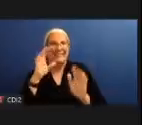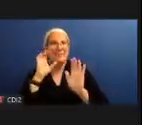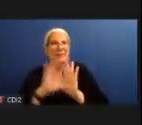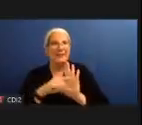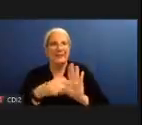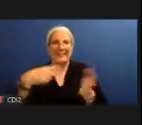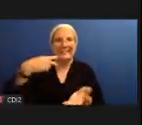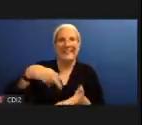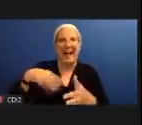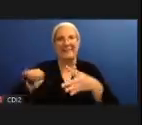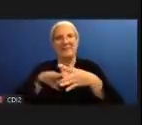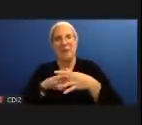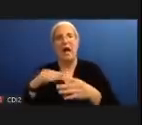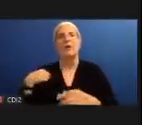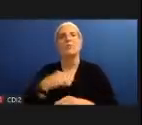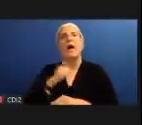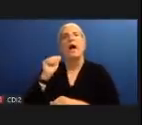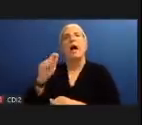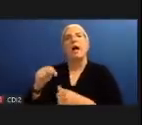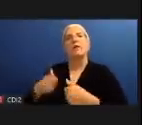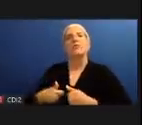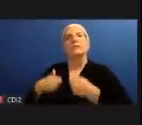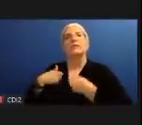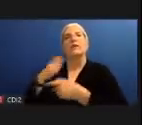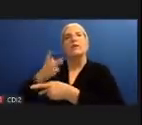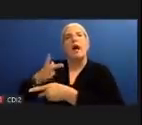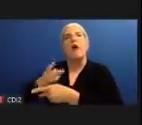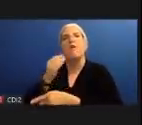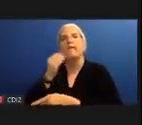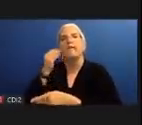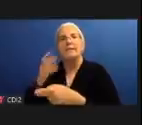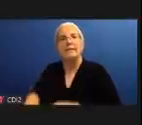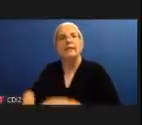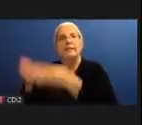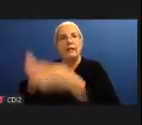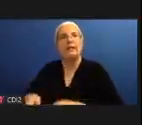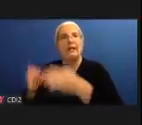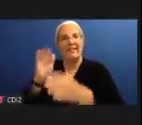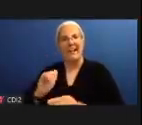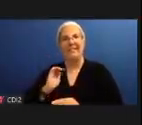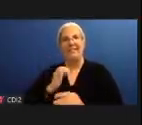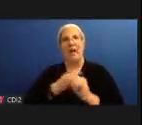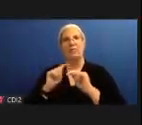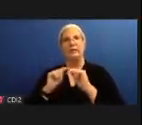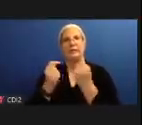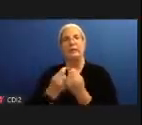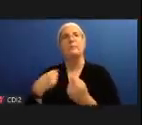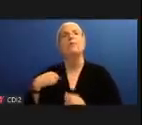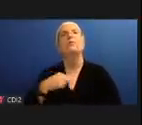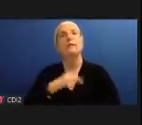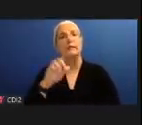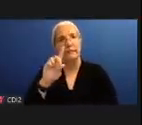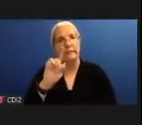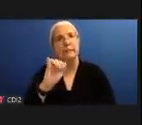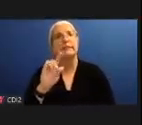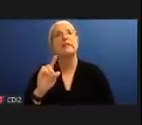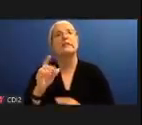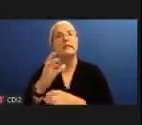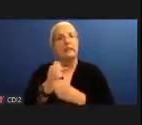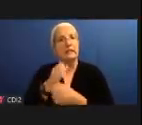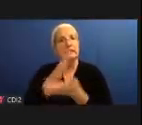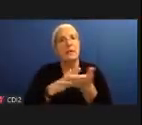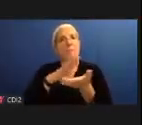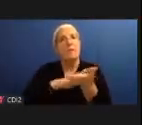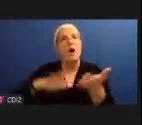team. We started a college student intern program also. I have 5 college students who are working with